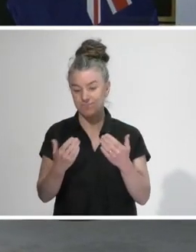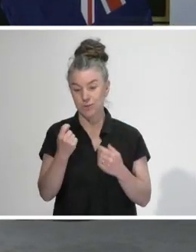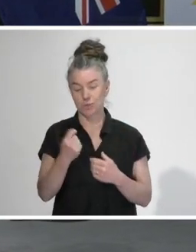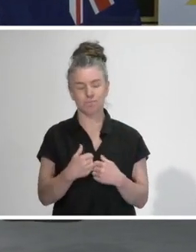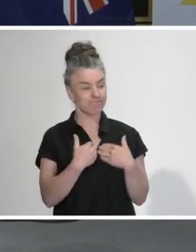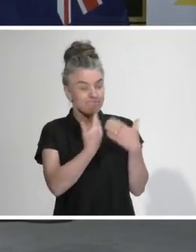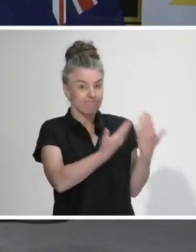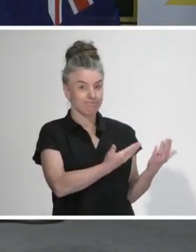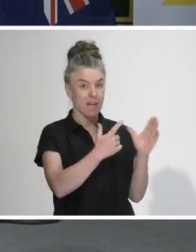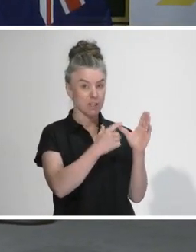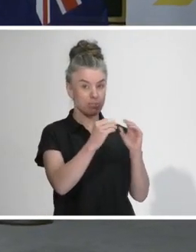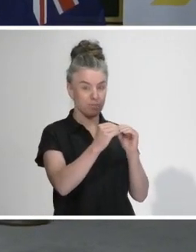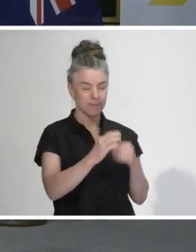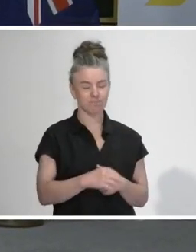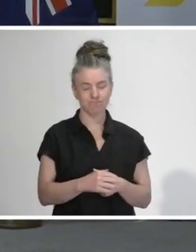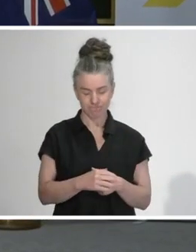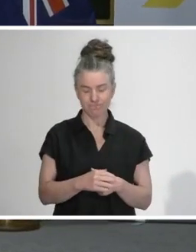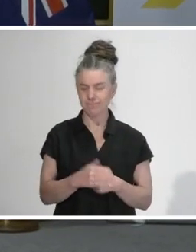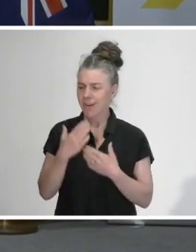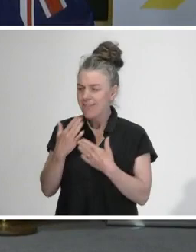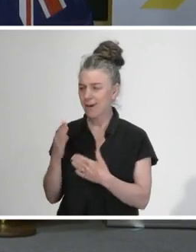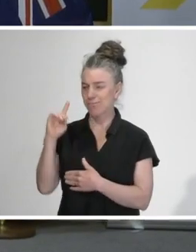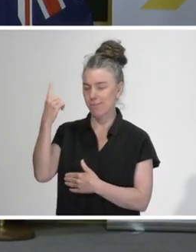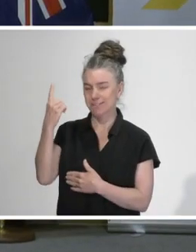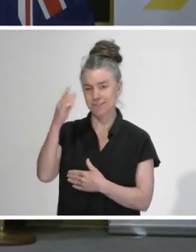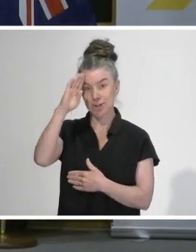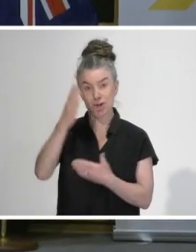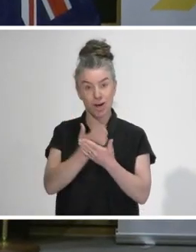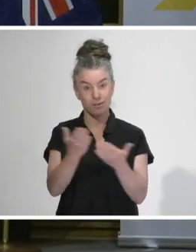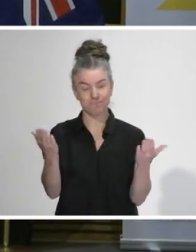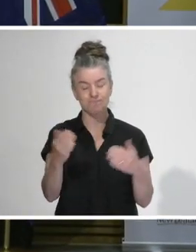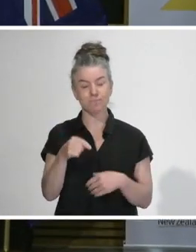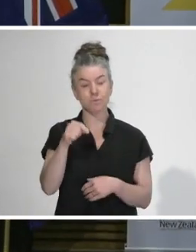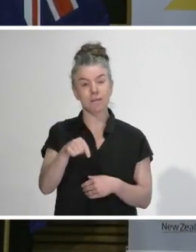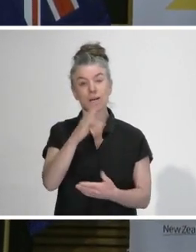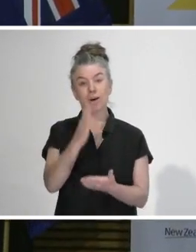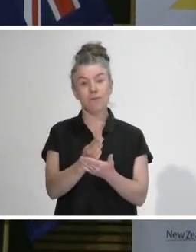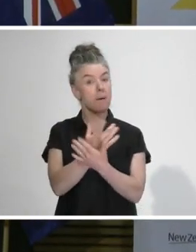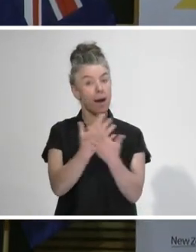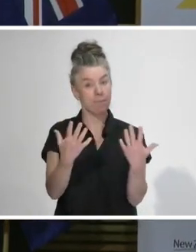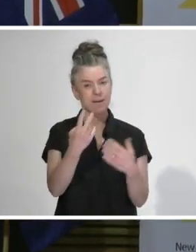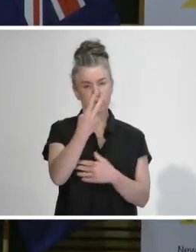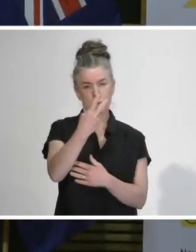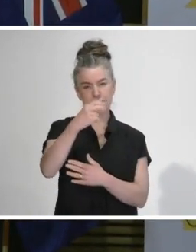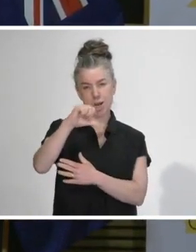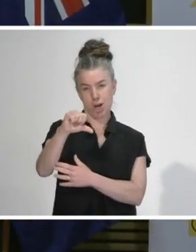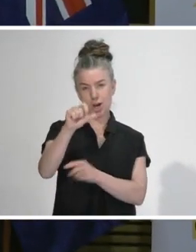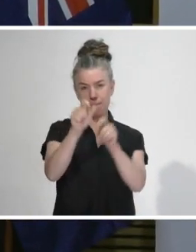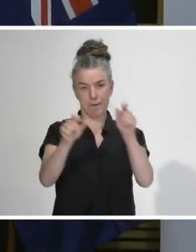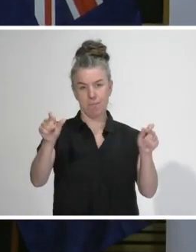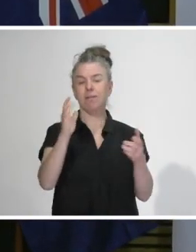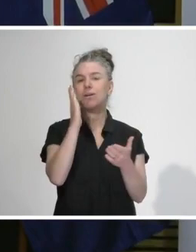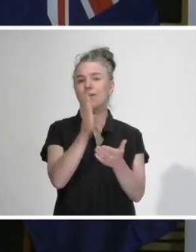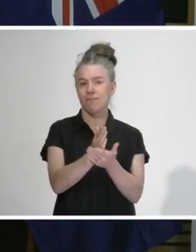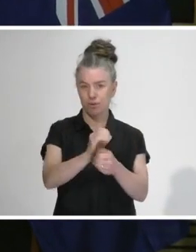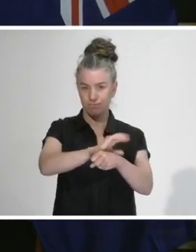Prime Minister. Kia ora koutou katoa. So today there are 29 new cases of COVID-19 to report, and